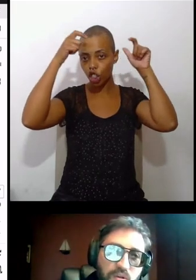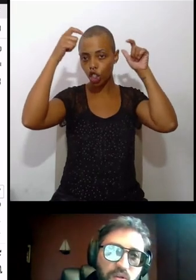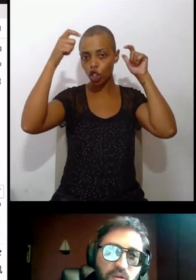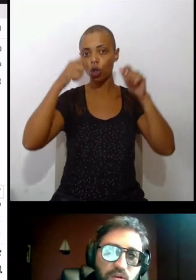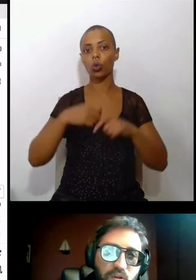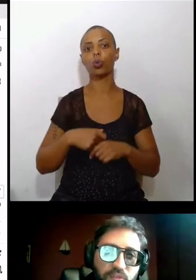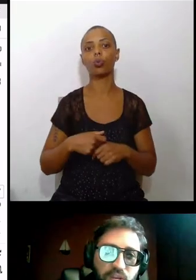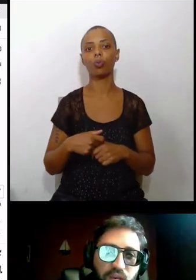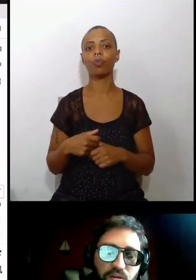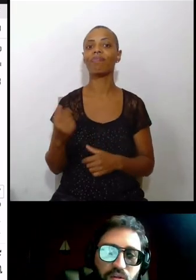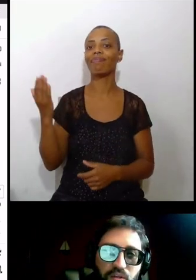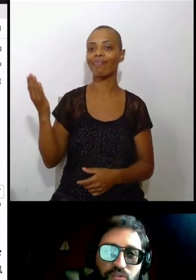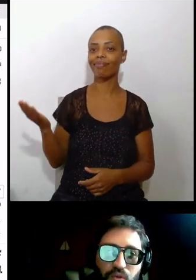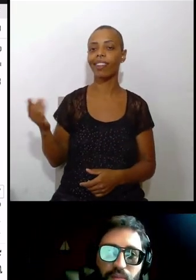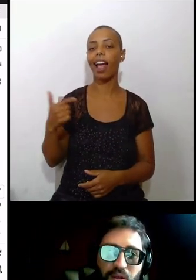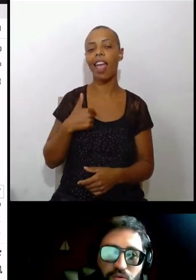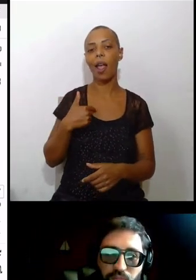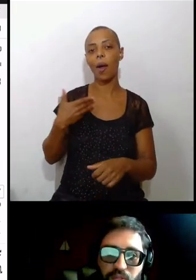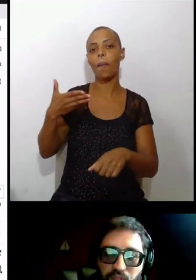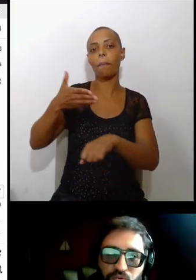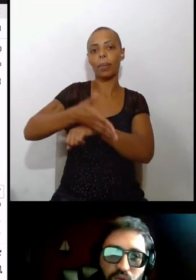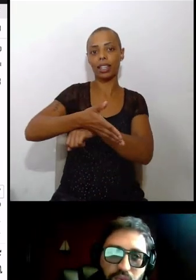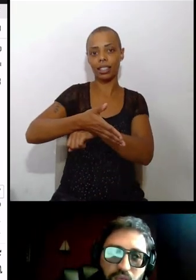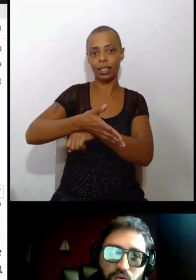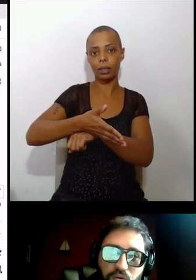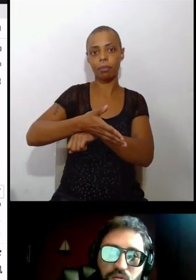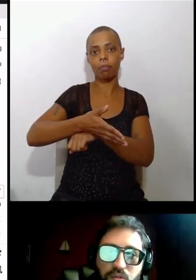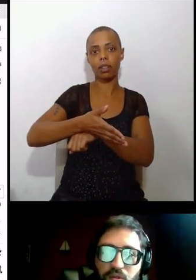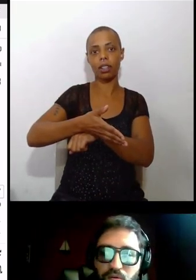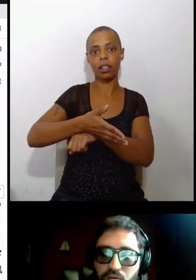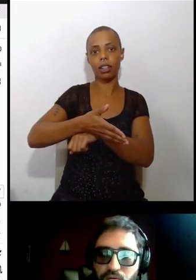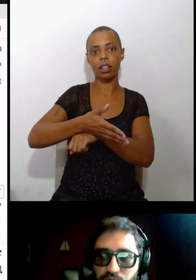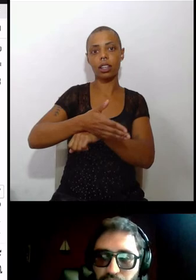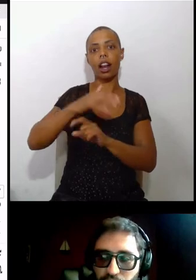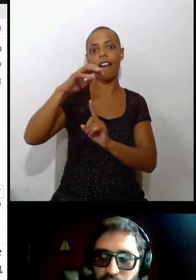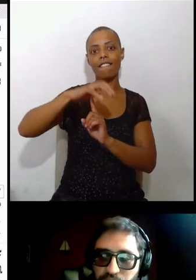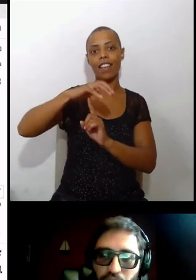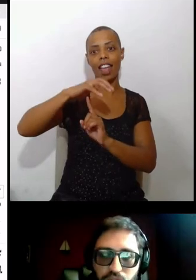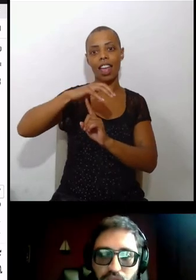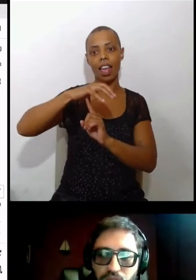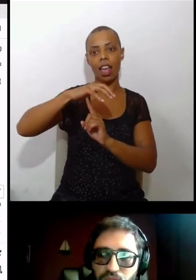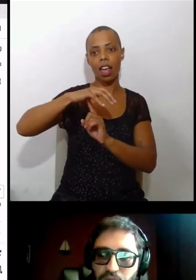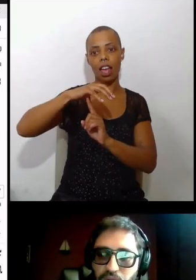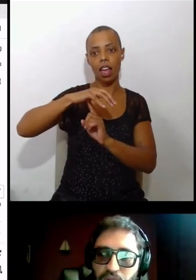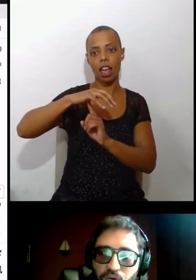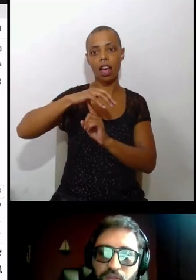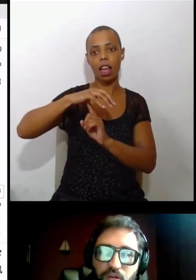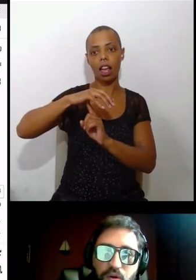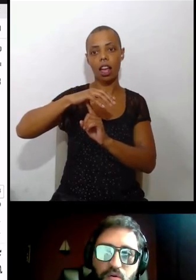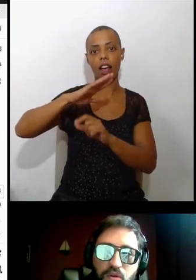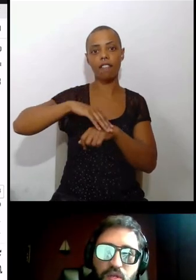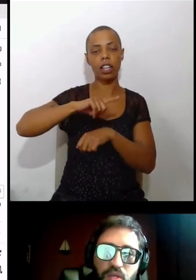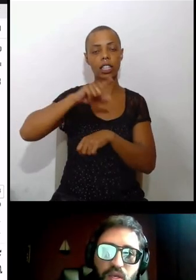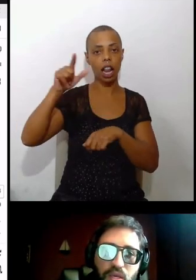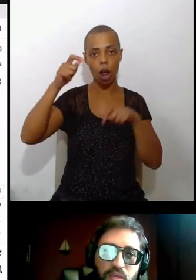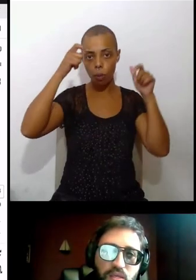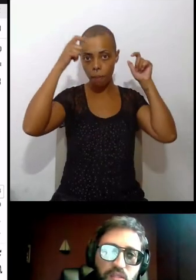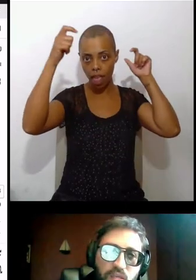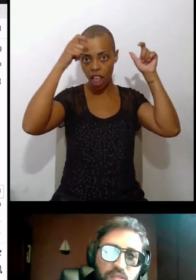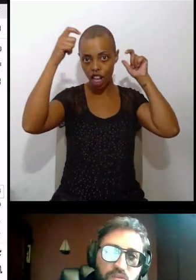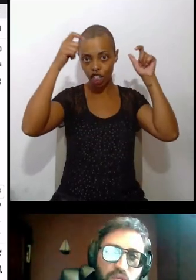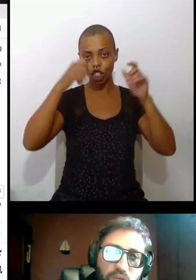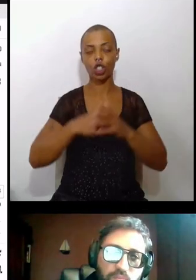uh happening right now in Mexico and you can see my participation during that exhibition